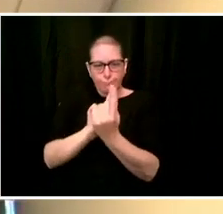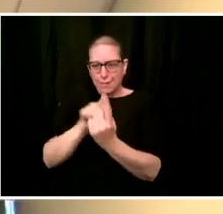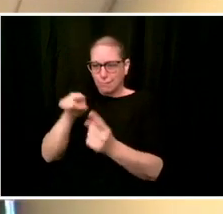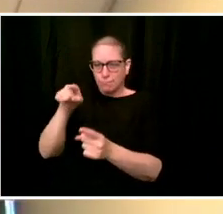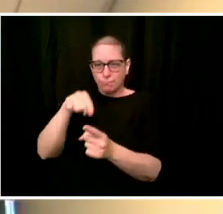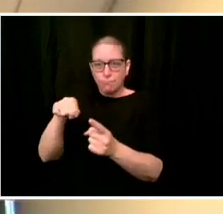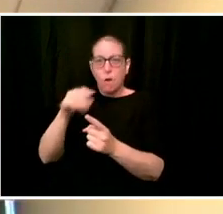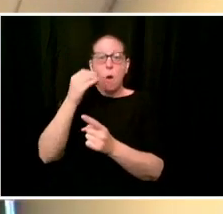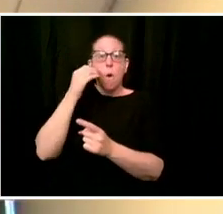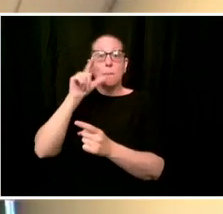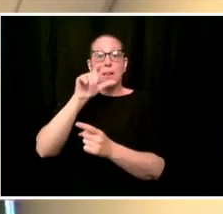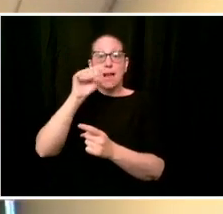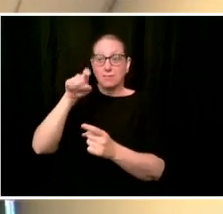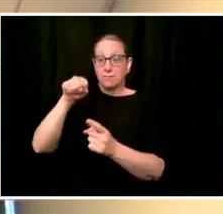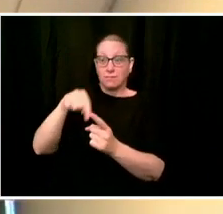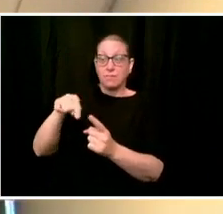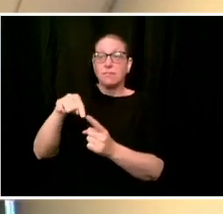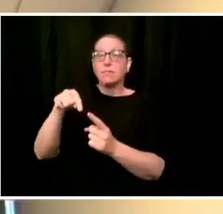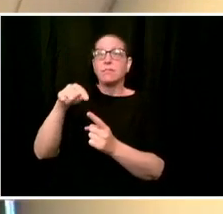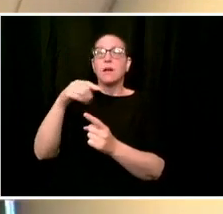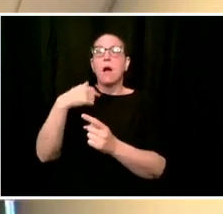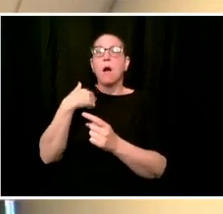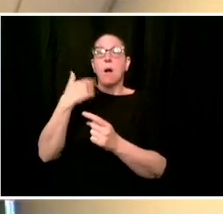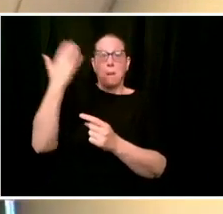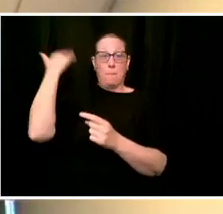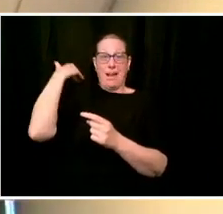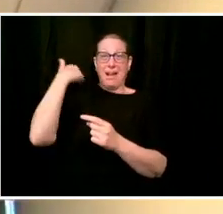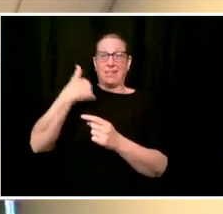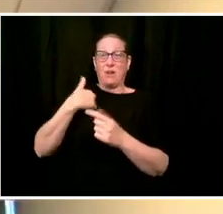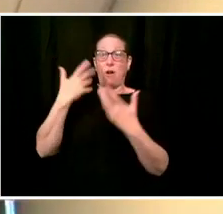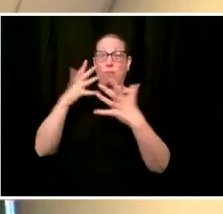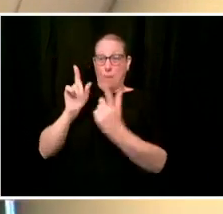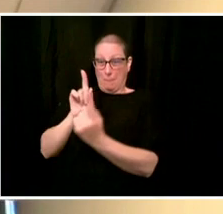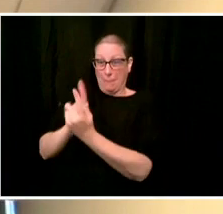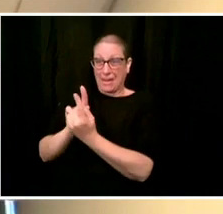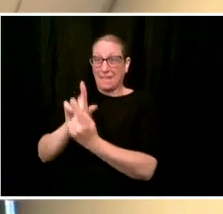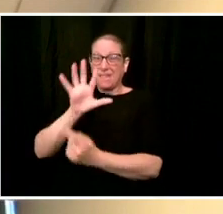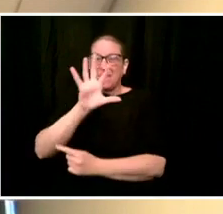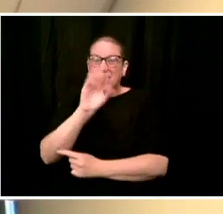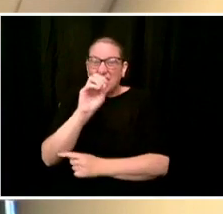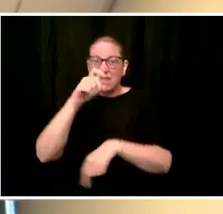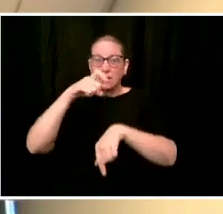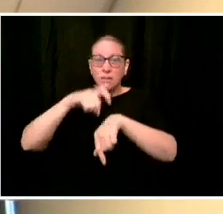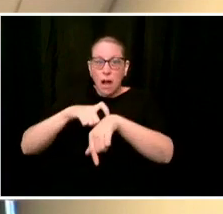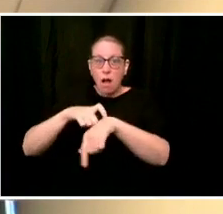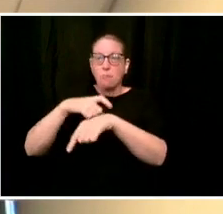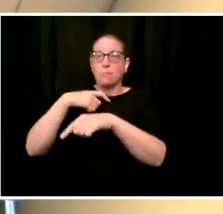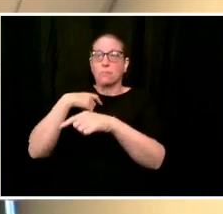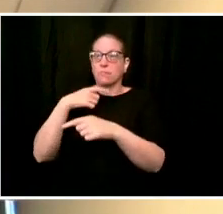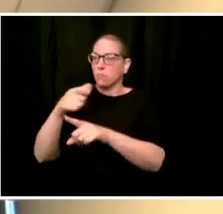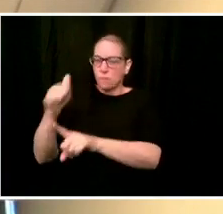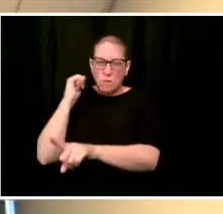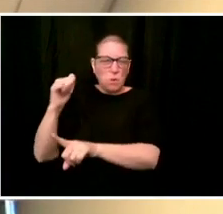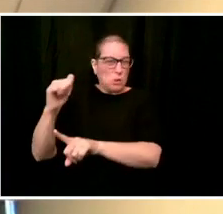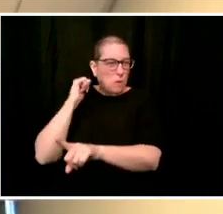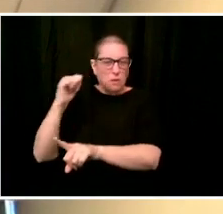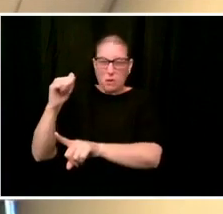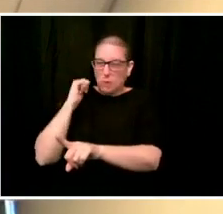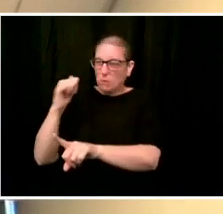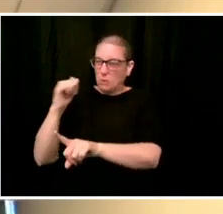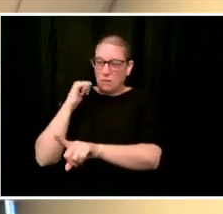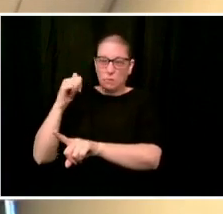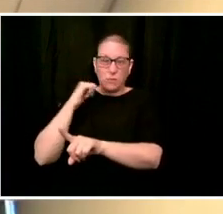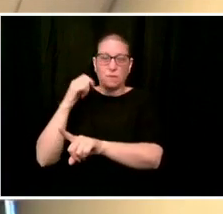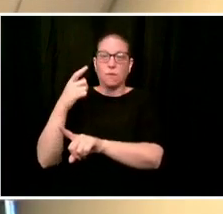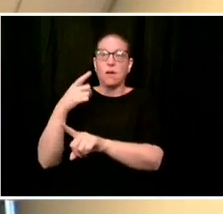actually, and he had never accepted any services. And he accepted services to come into a safe haven that night, and that